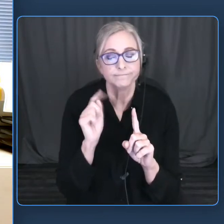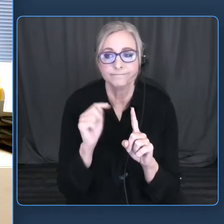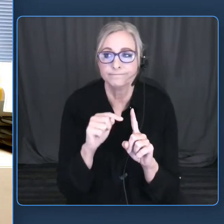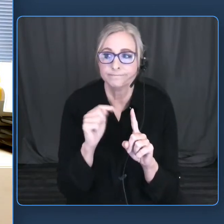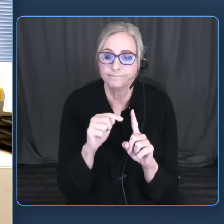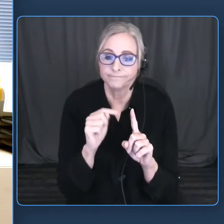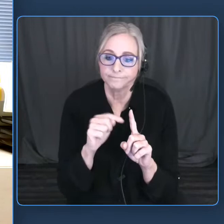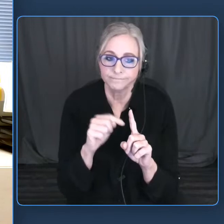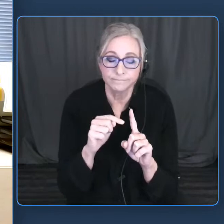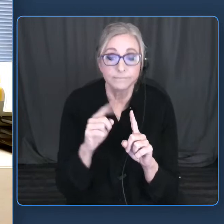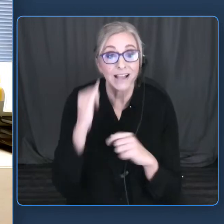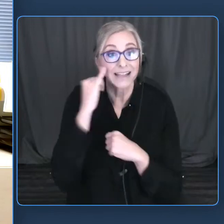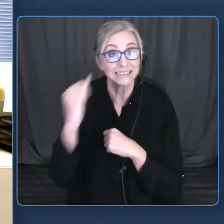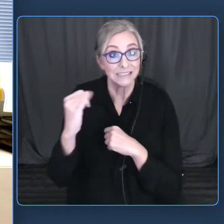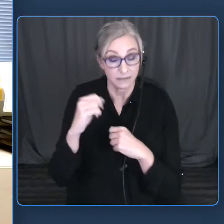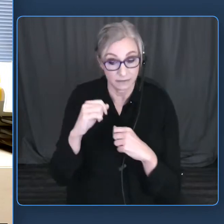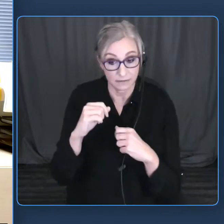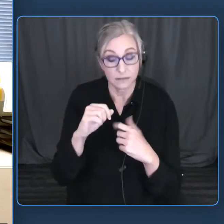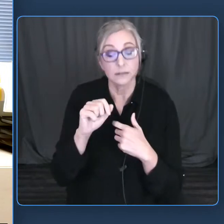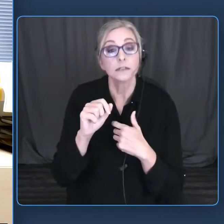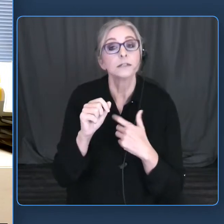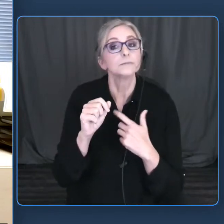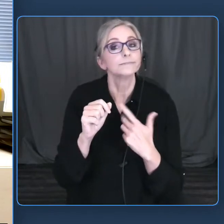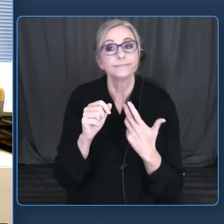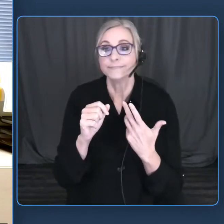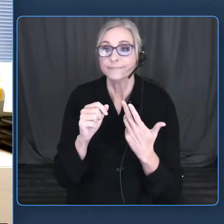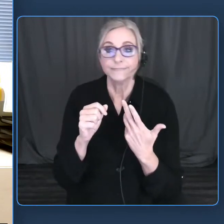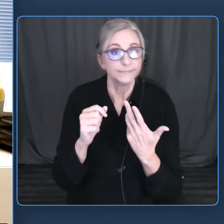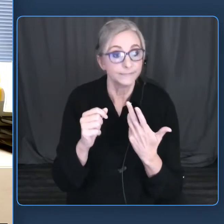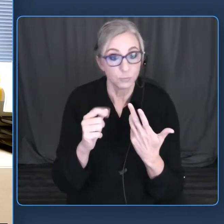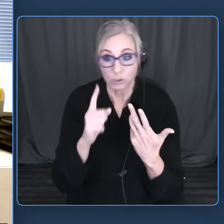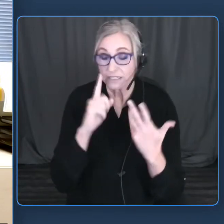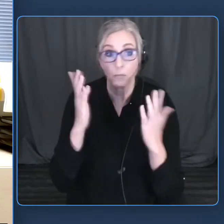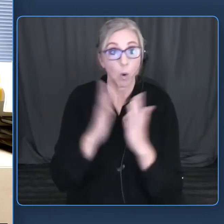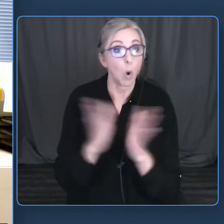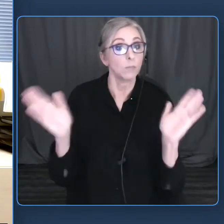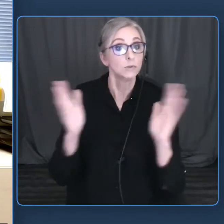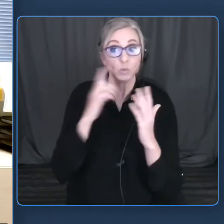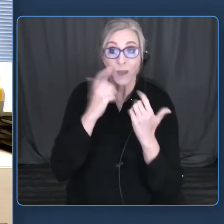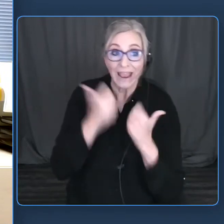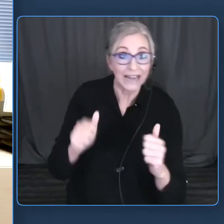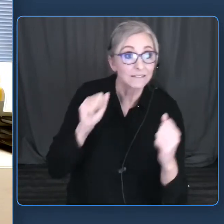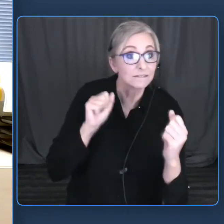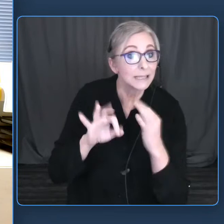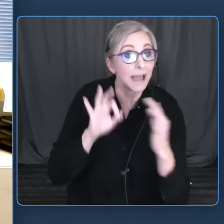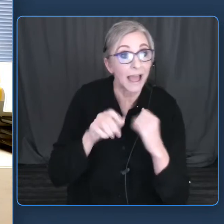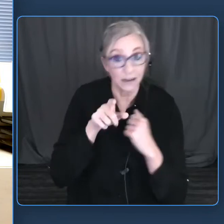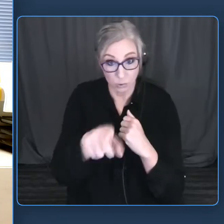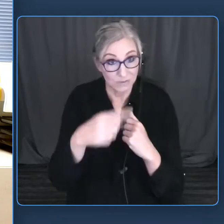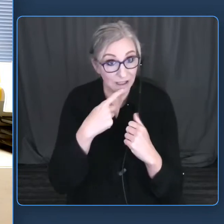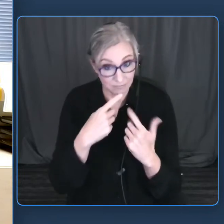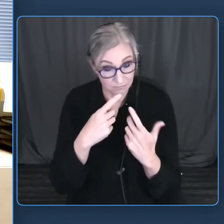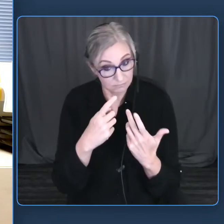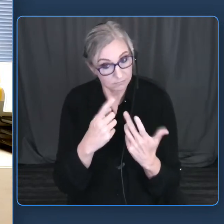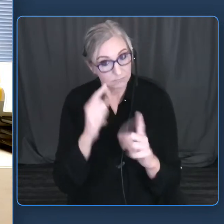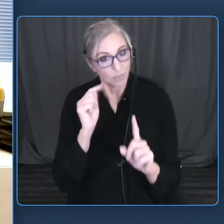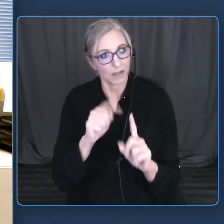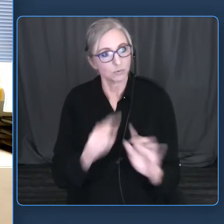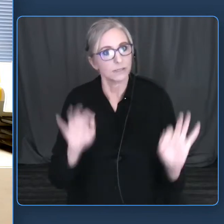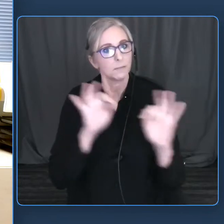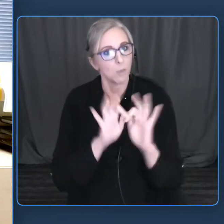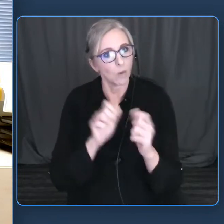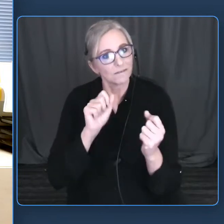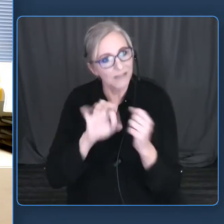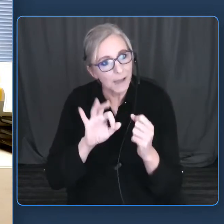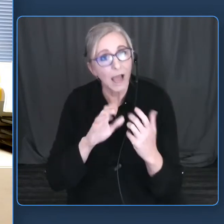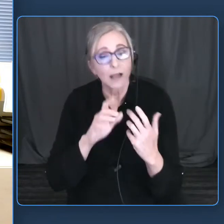the idea that, things are just being open to feedback. And like you just said, that is very